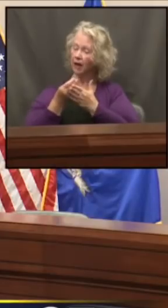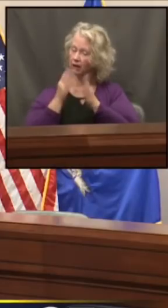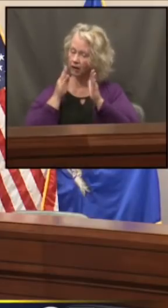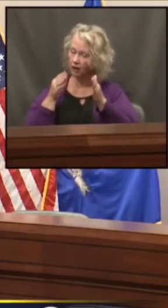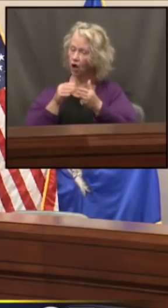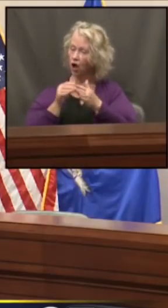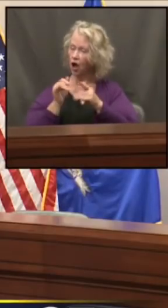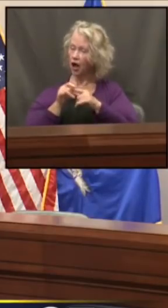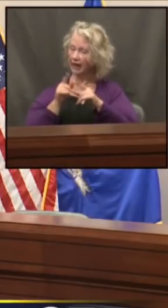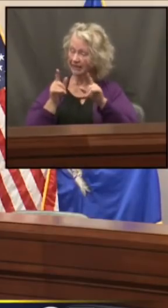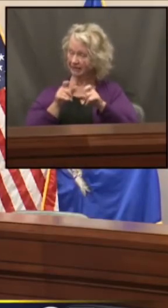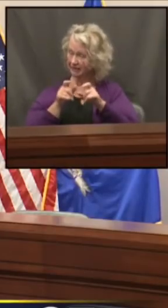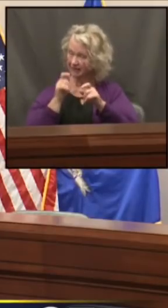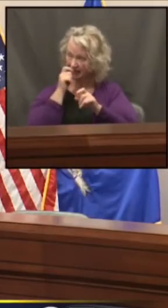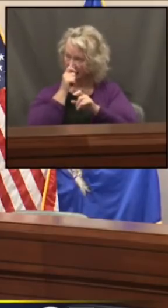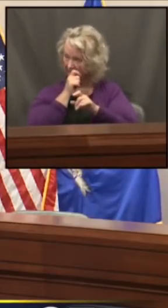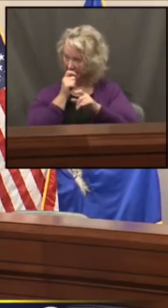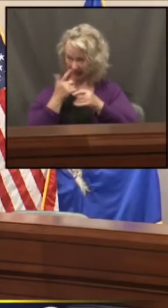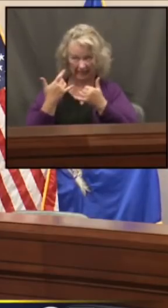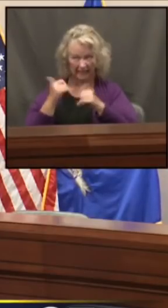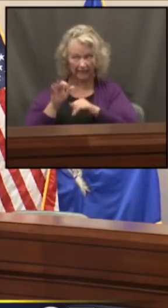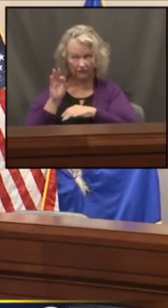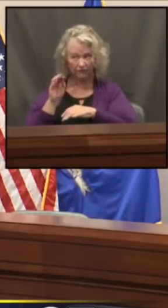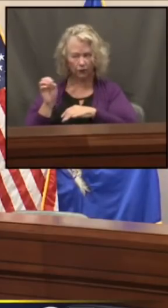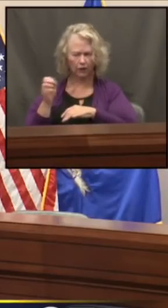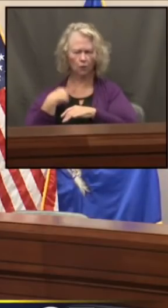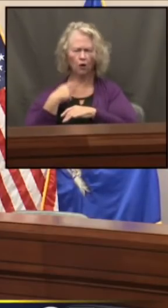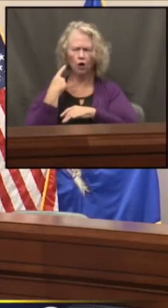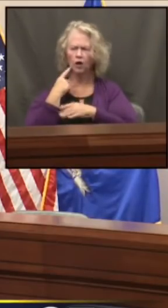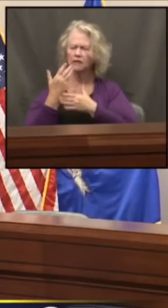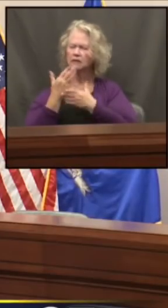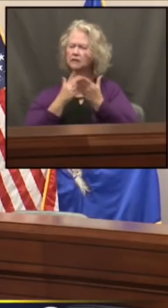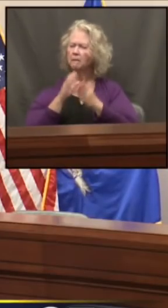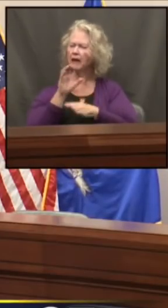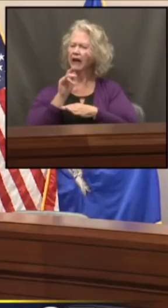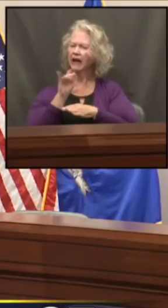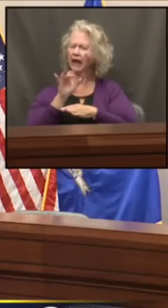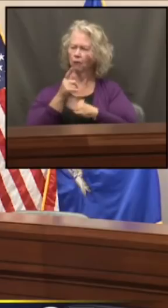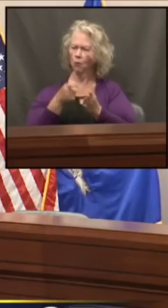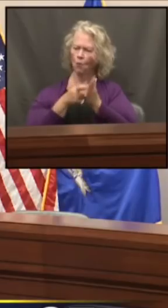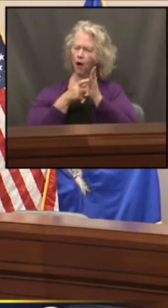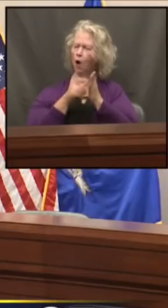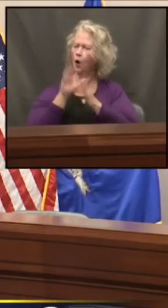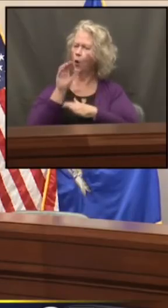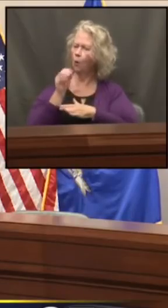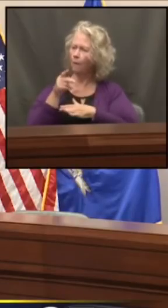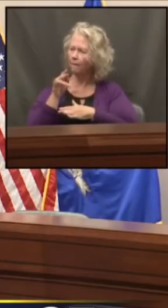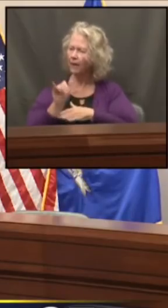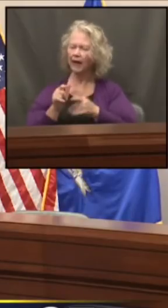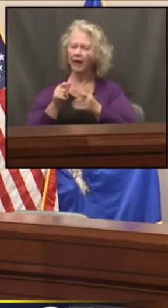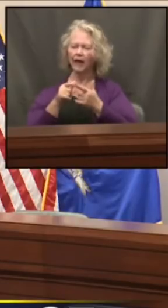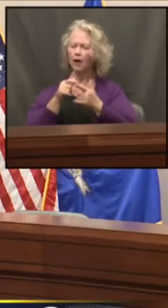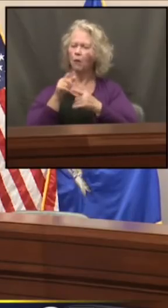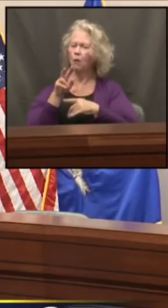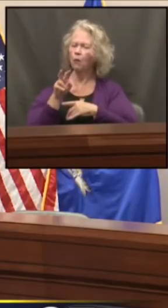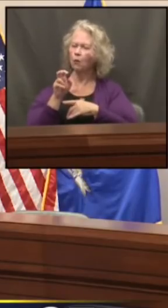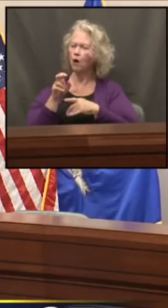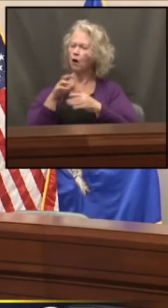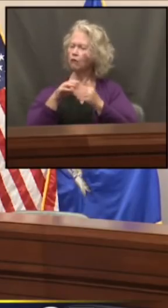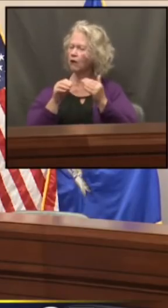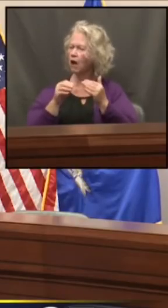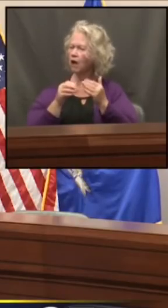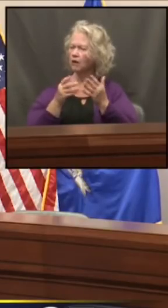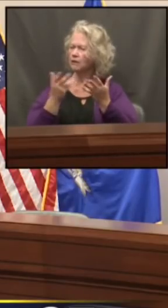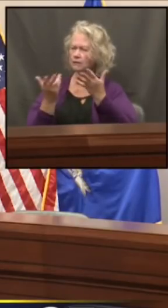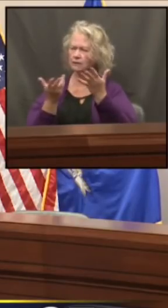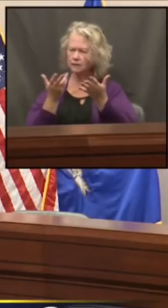still free? Because we've had clinics saying no, if there's a $100 copay or there's a $200 fee for the test. Where do we stand